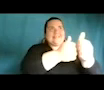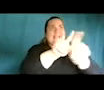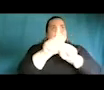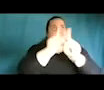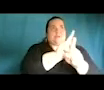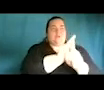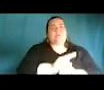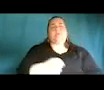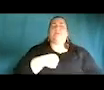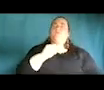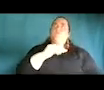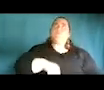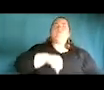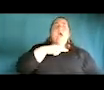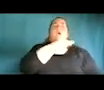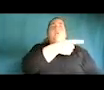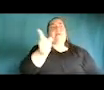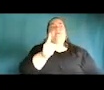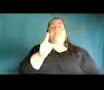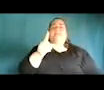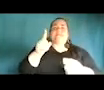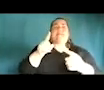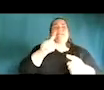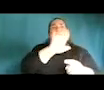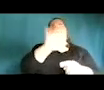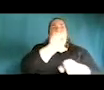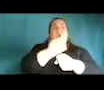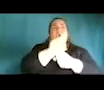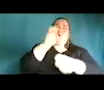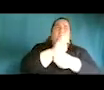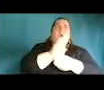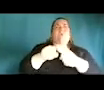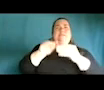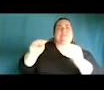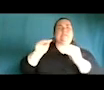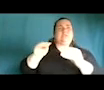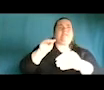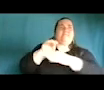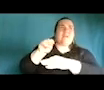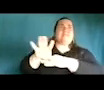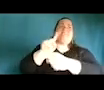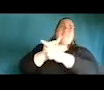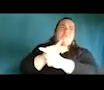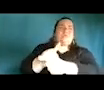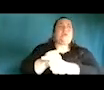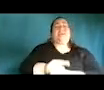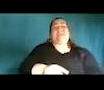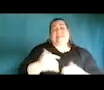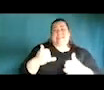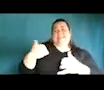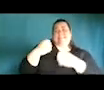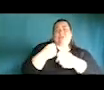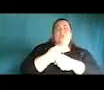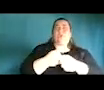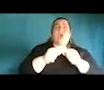their teaching, advising, and mentoring. They're among the many who, during a year of constant challenges, make a